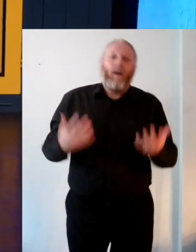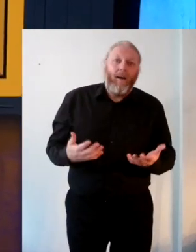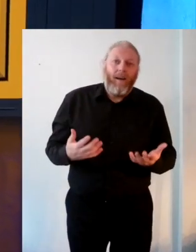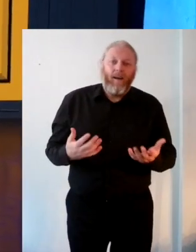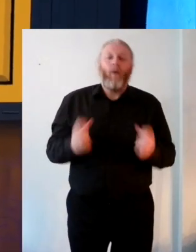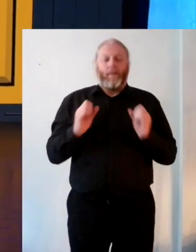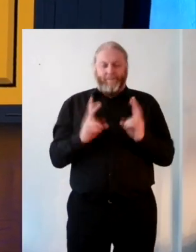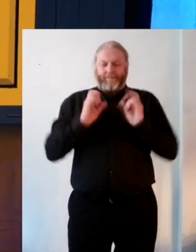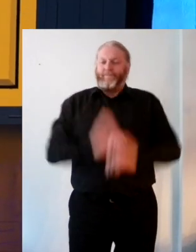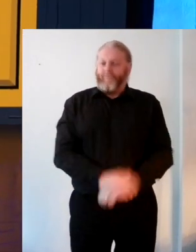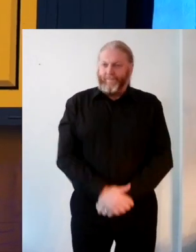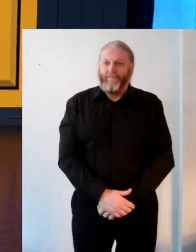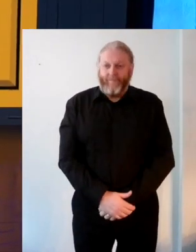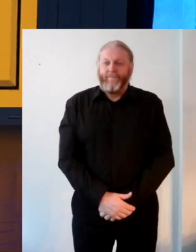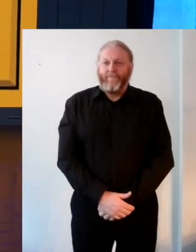There we go.